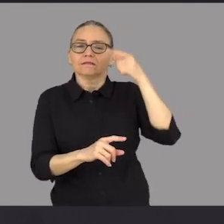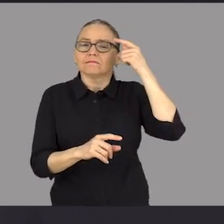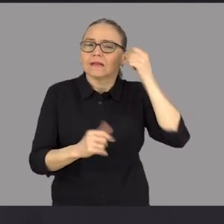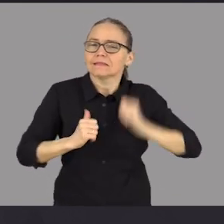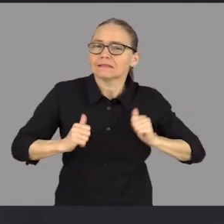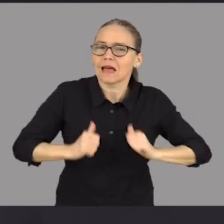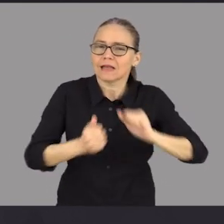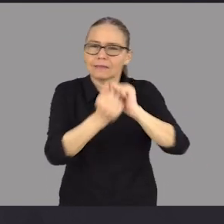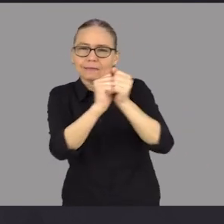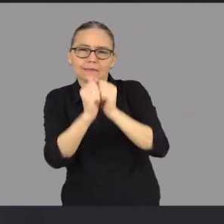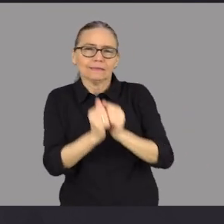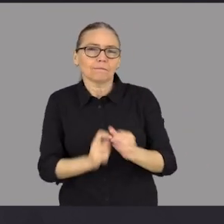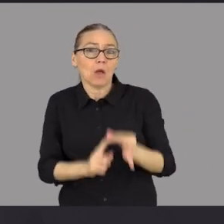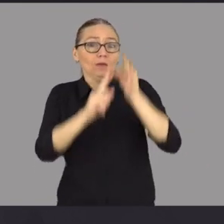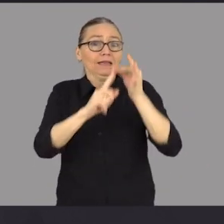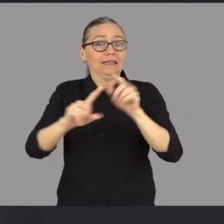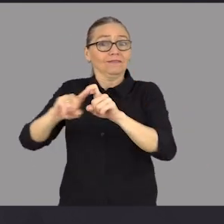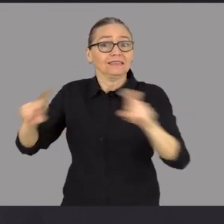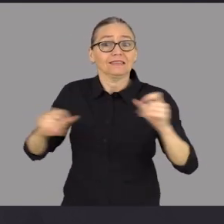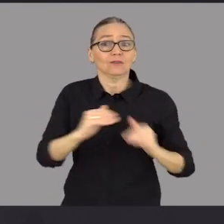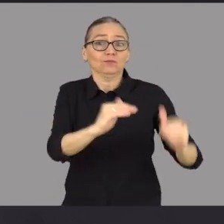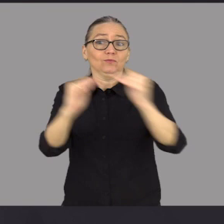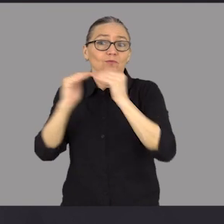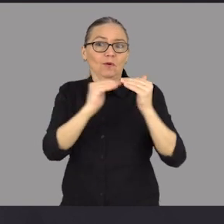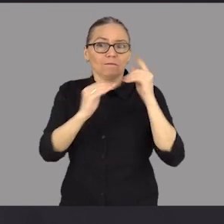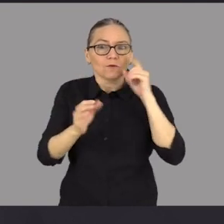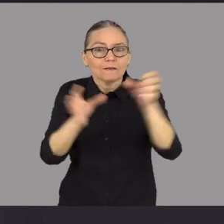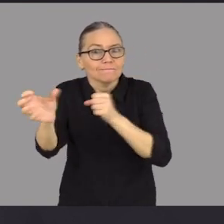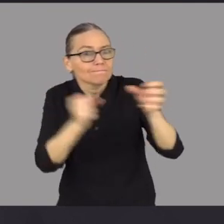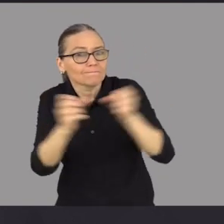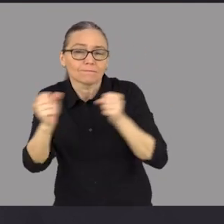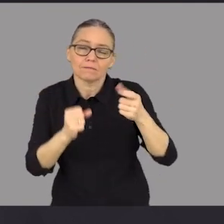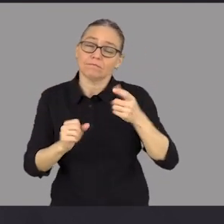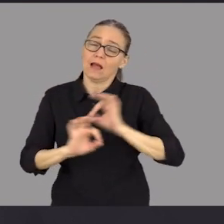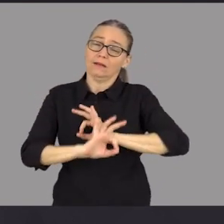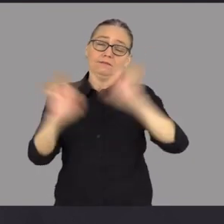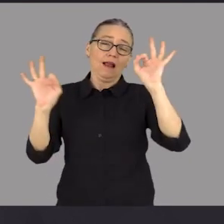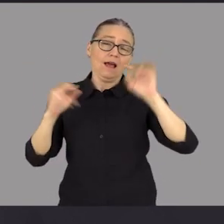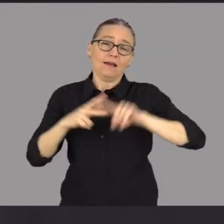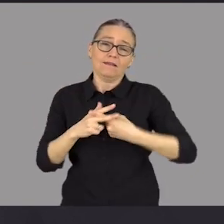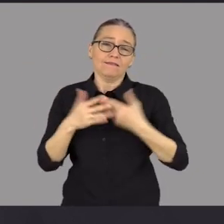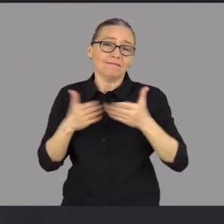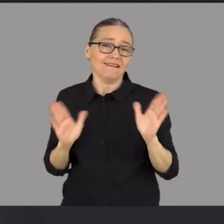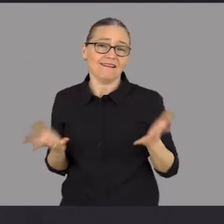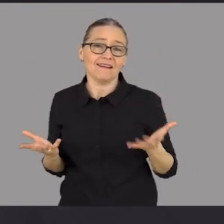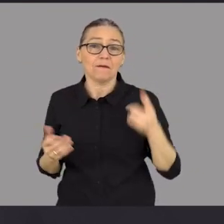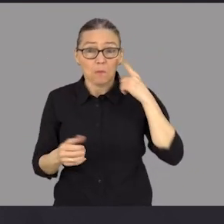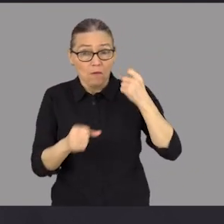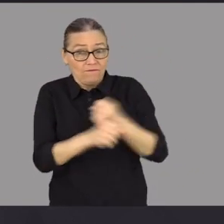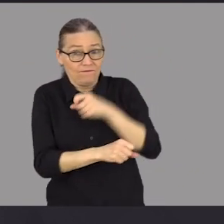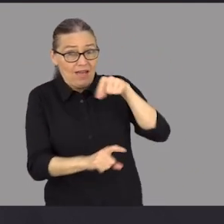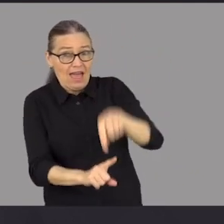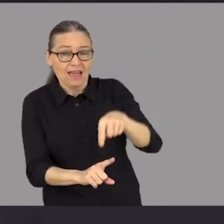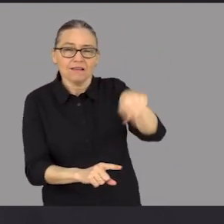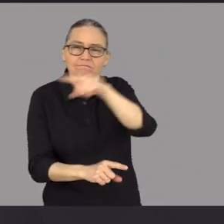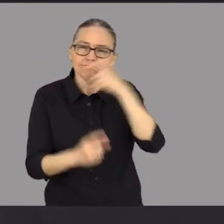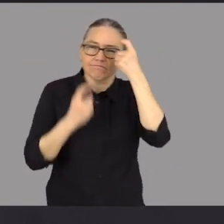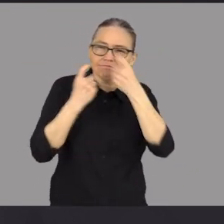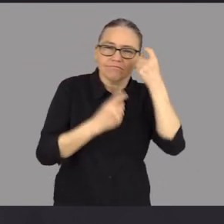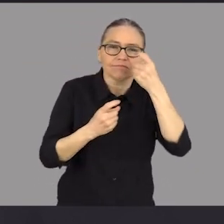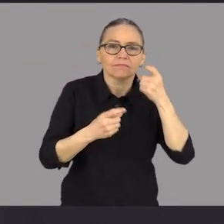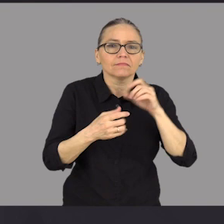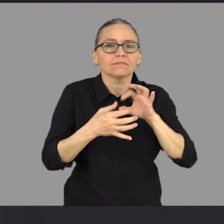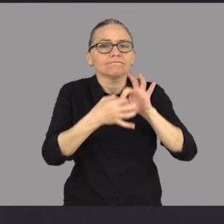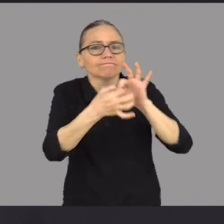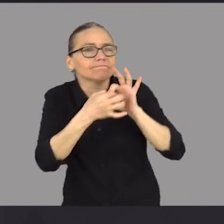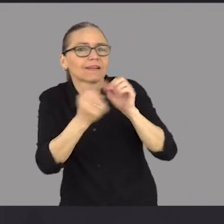inclusive because diversity and its advantages depend on the level of inclusion within your workplace.